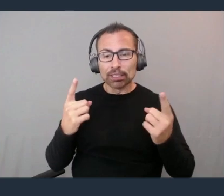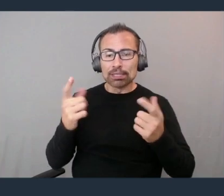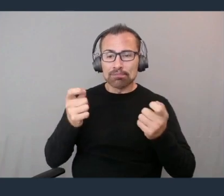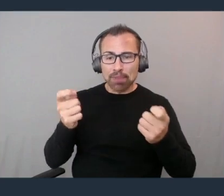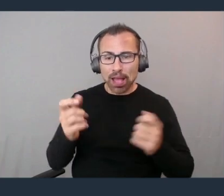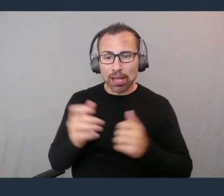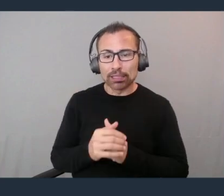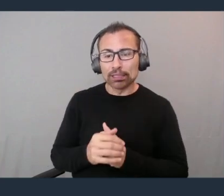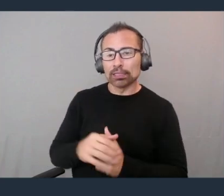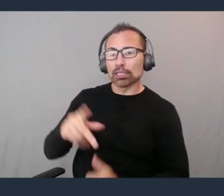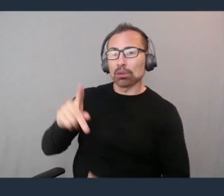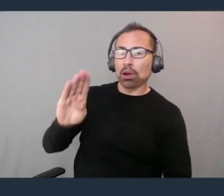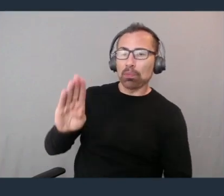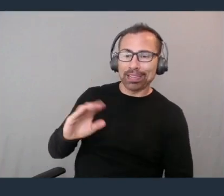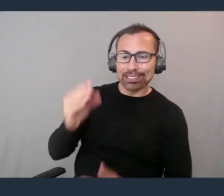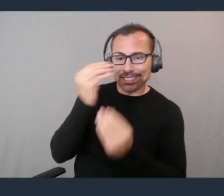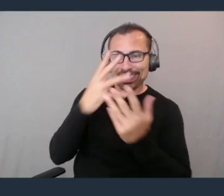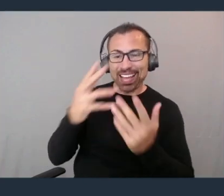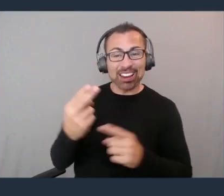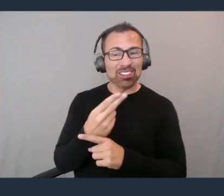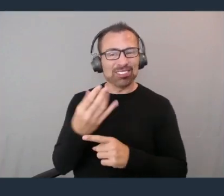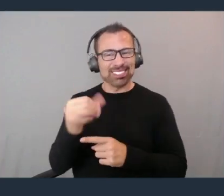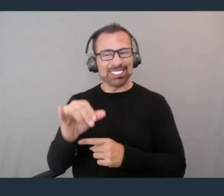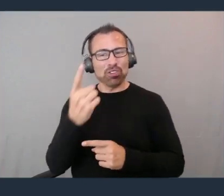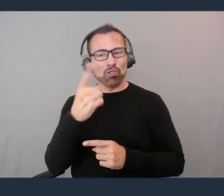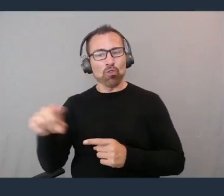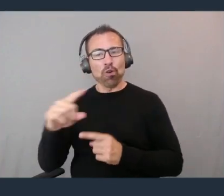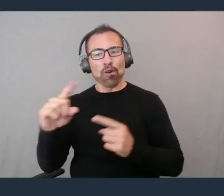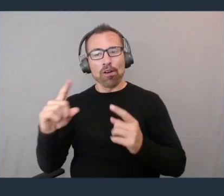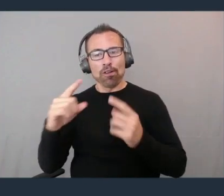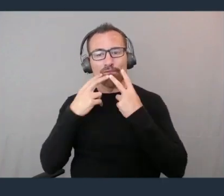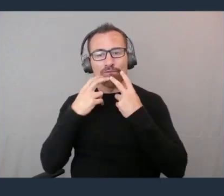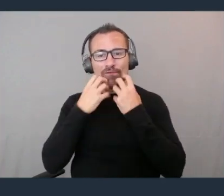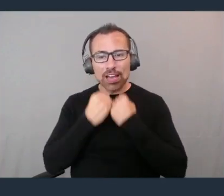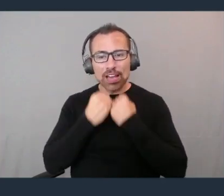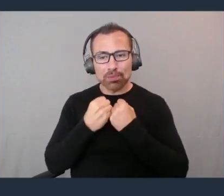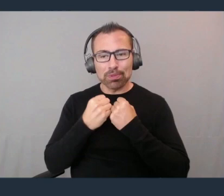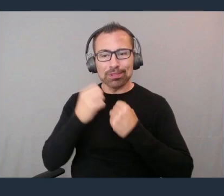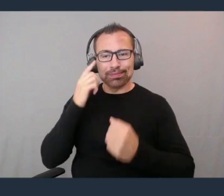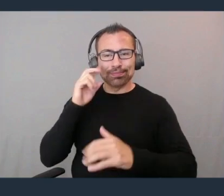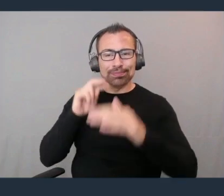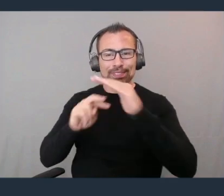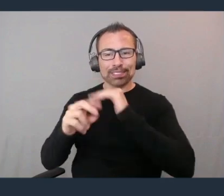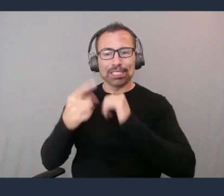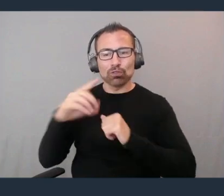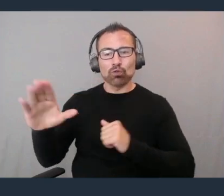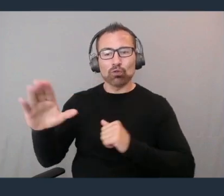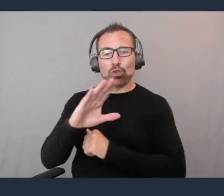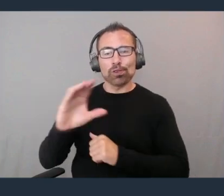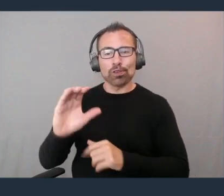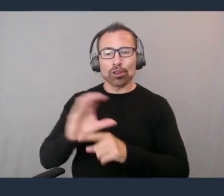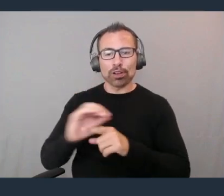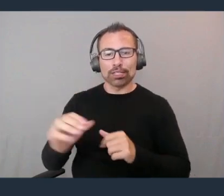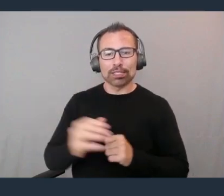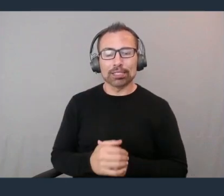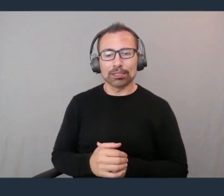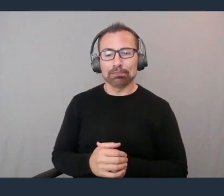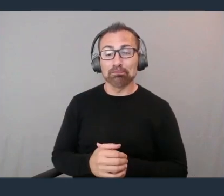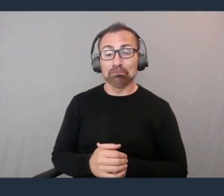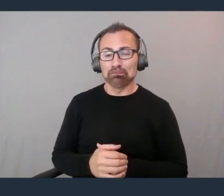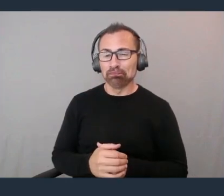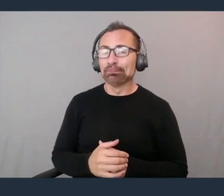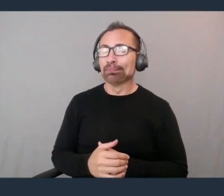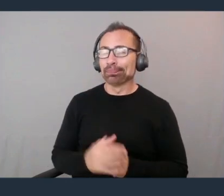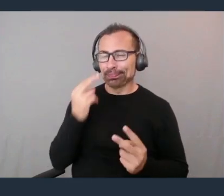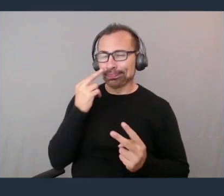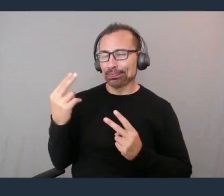to gather valuable insights for your organizations. Here are the key takeaways from this session. As